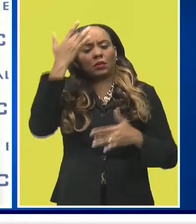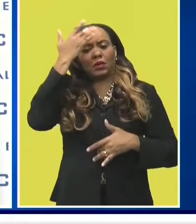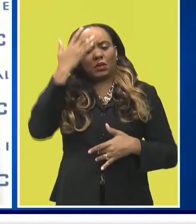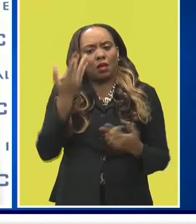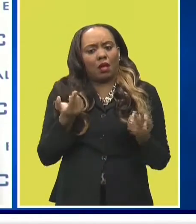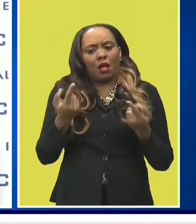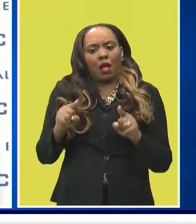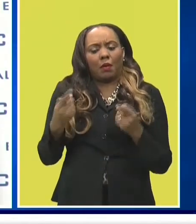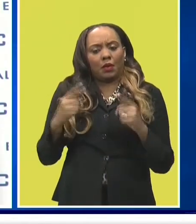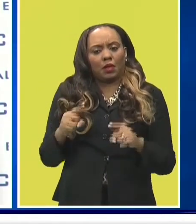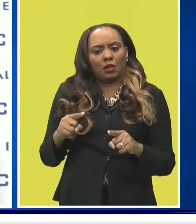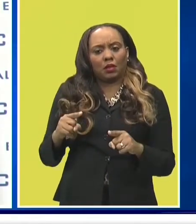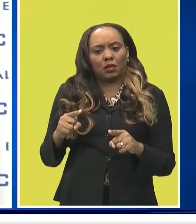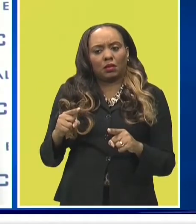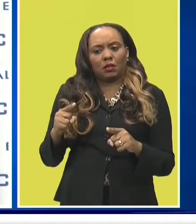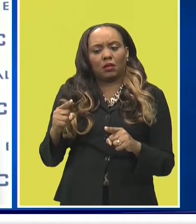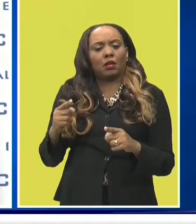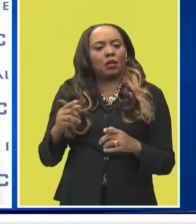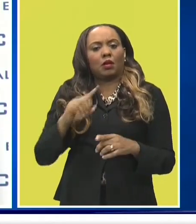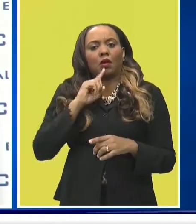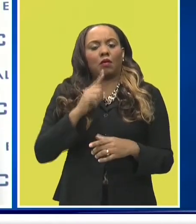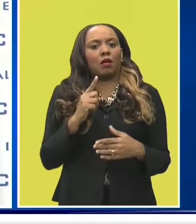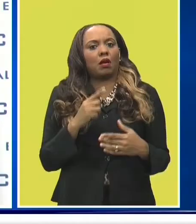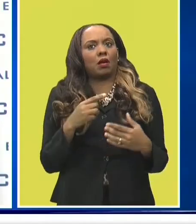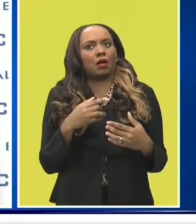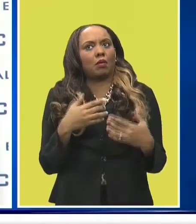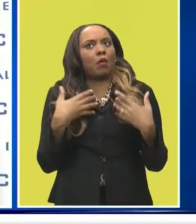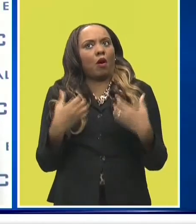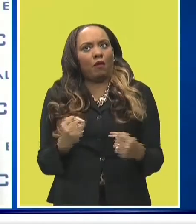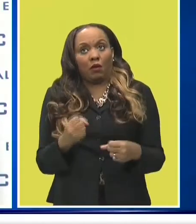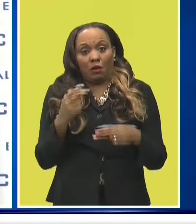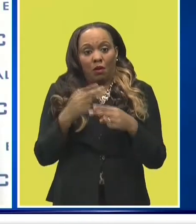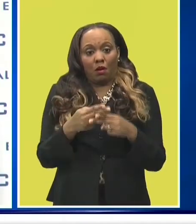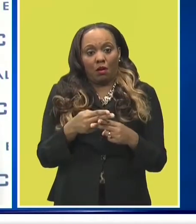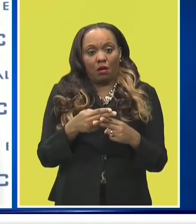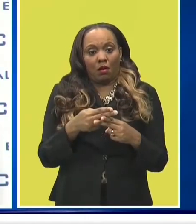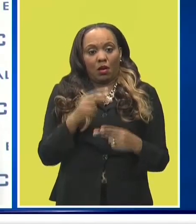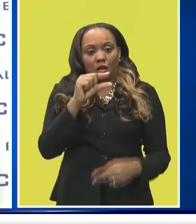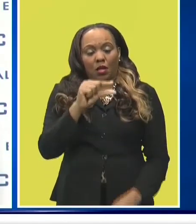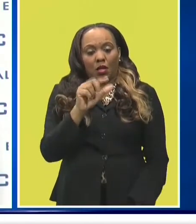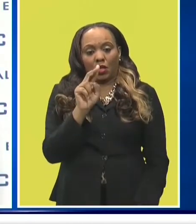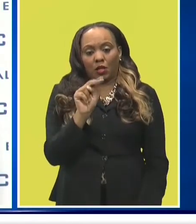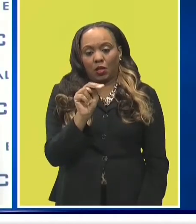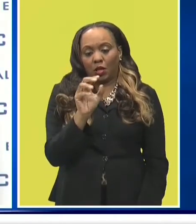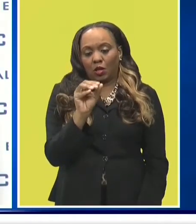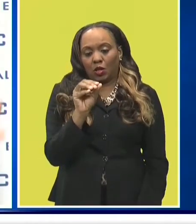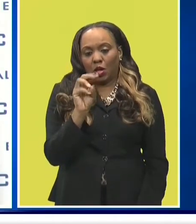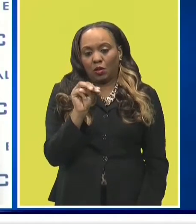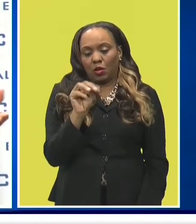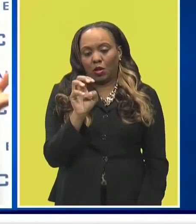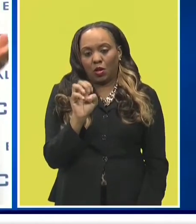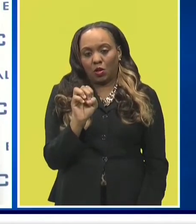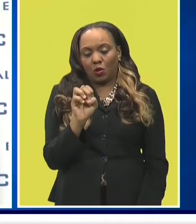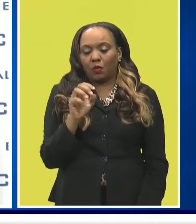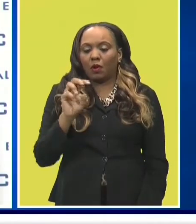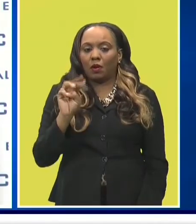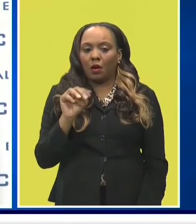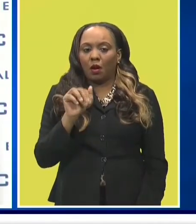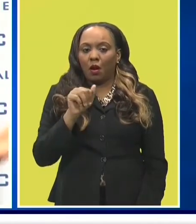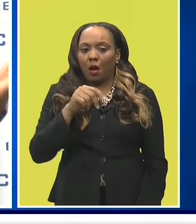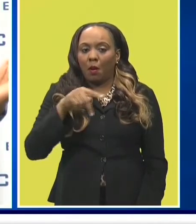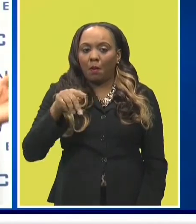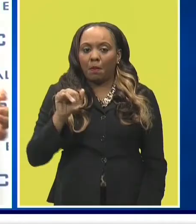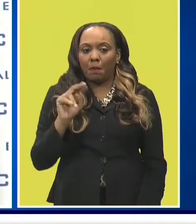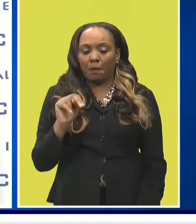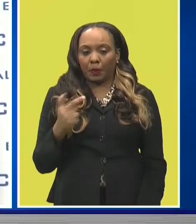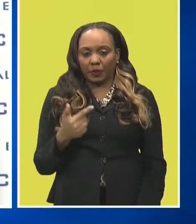an extremely powerful tool for, one, disease prevention as well as cure. So